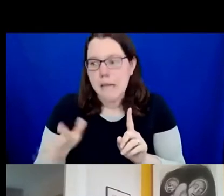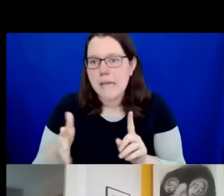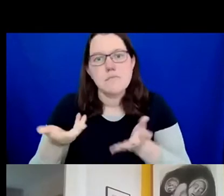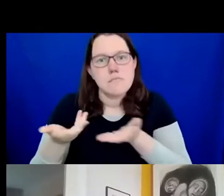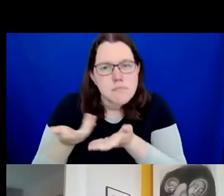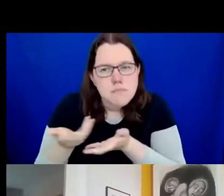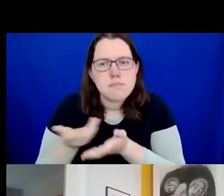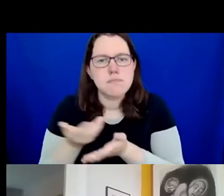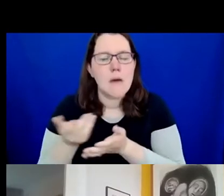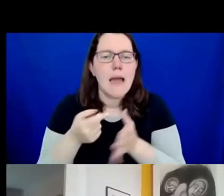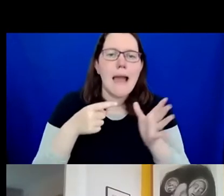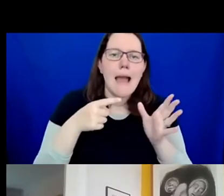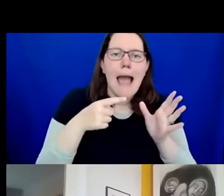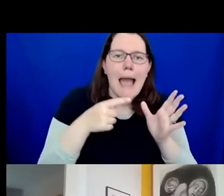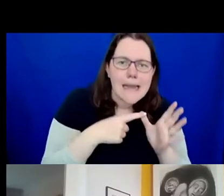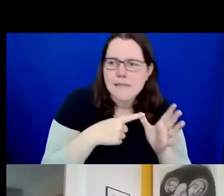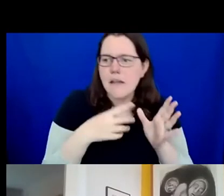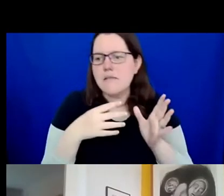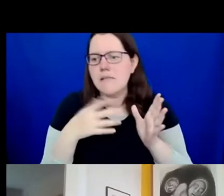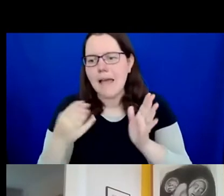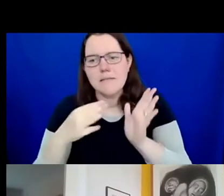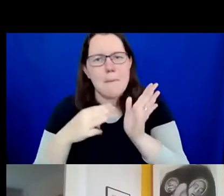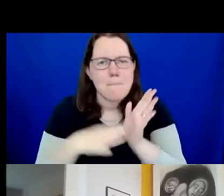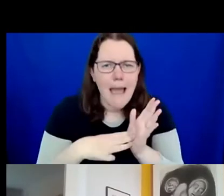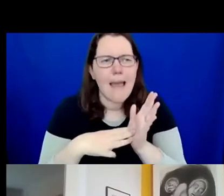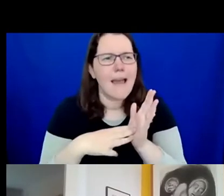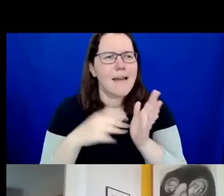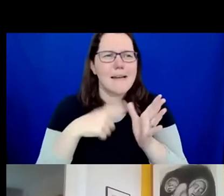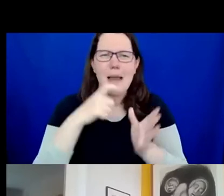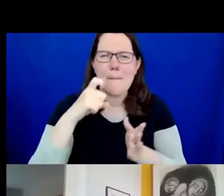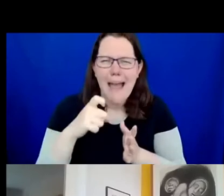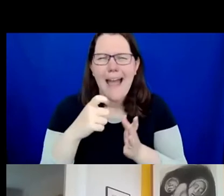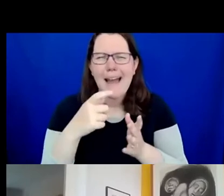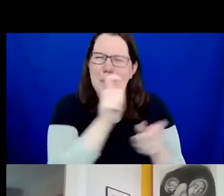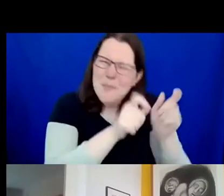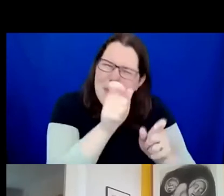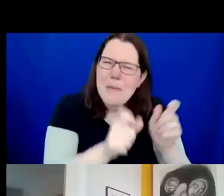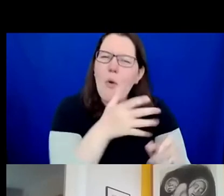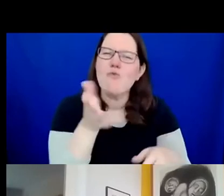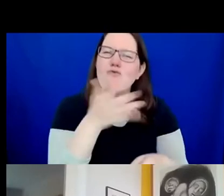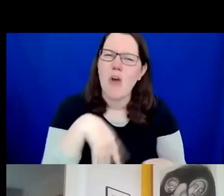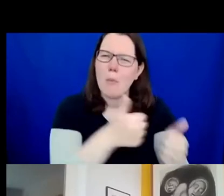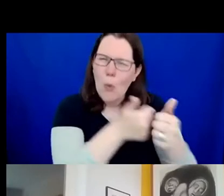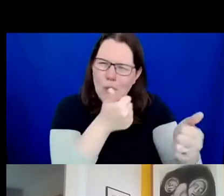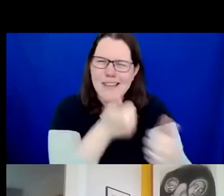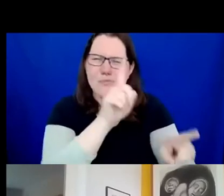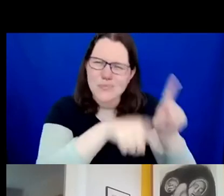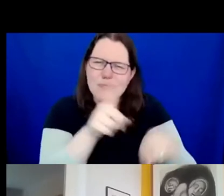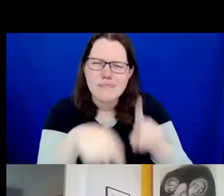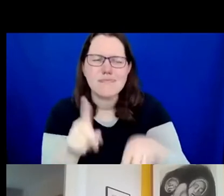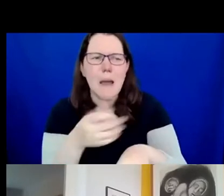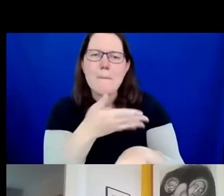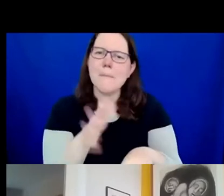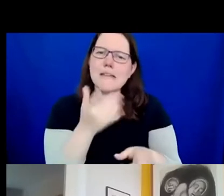and Hannah Wallace in her role at Wising have talked about the difference and the challenges in their roles as curators in